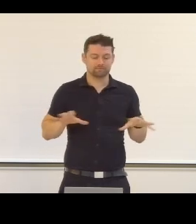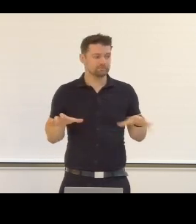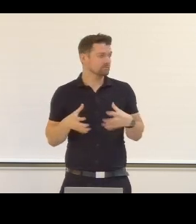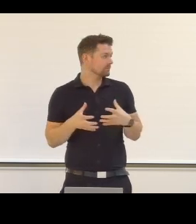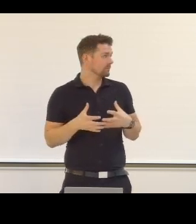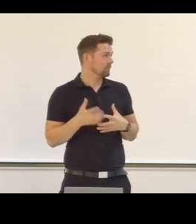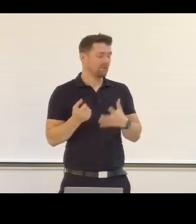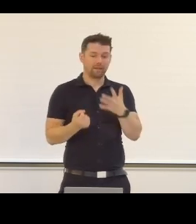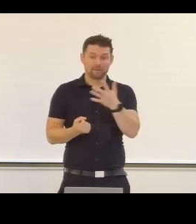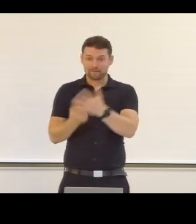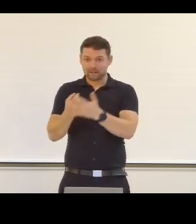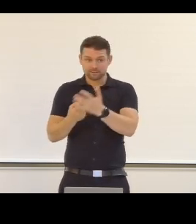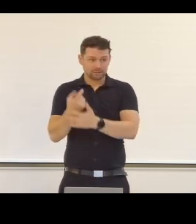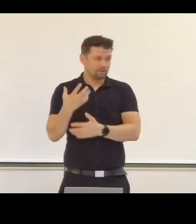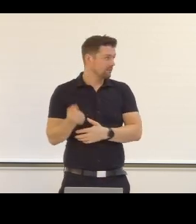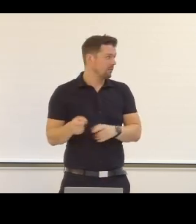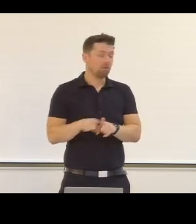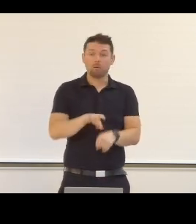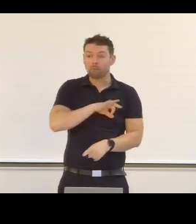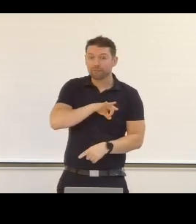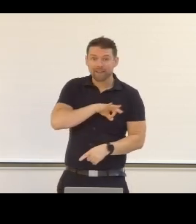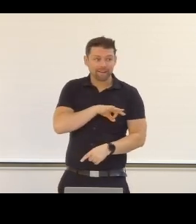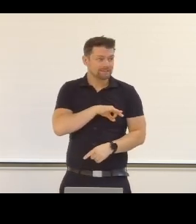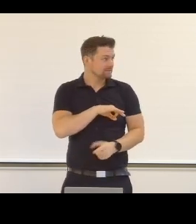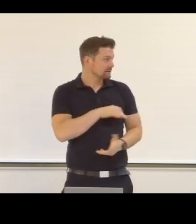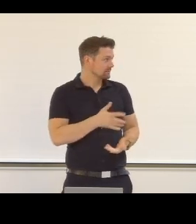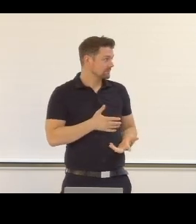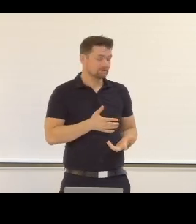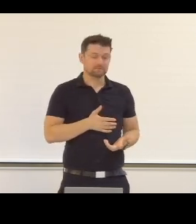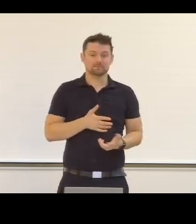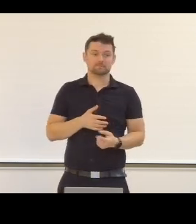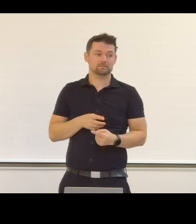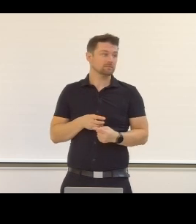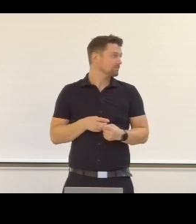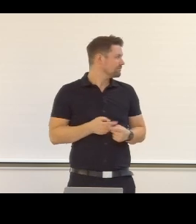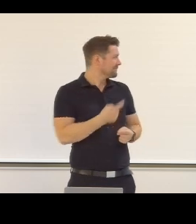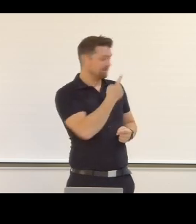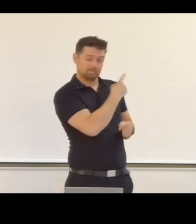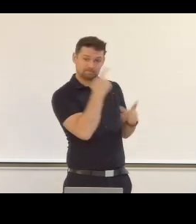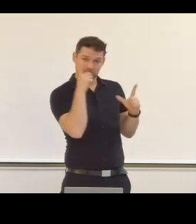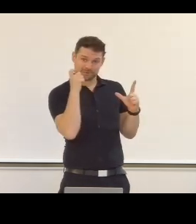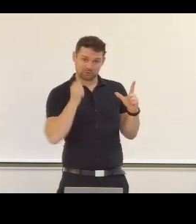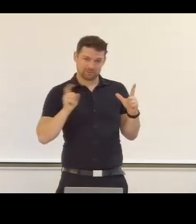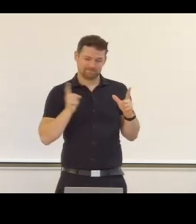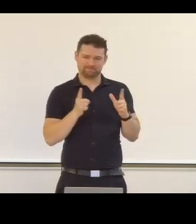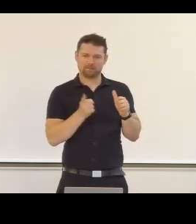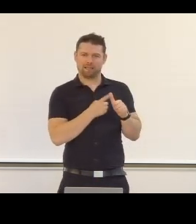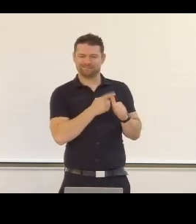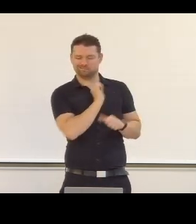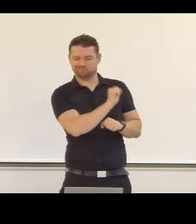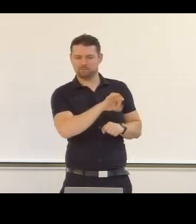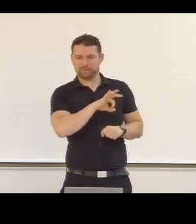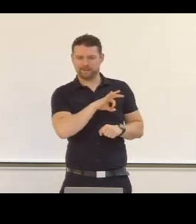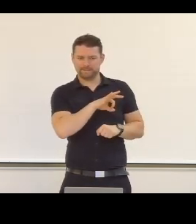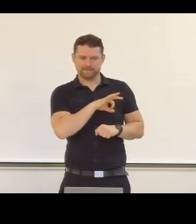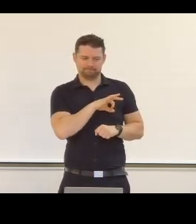those events, like birthdays, like those ones. This is a picture of Alexei's birthday,